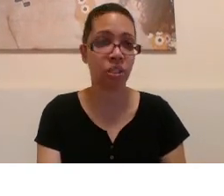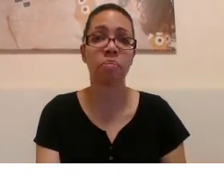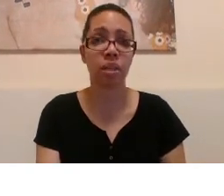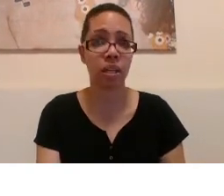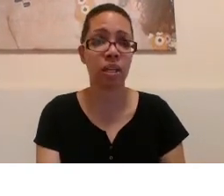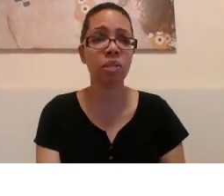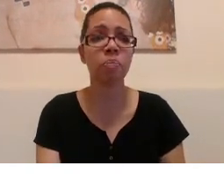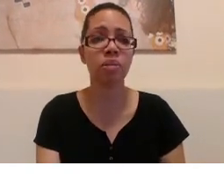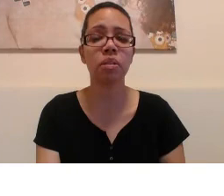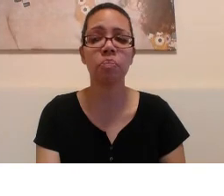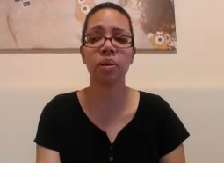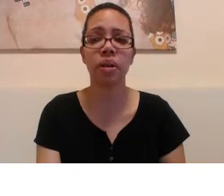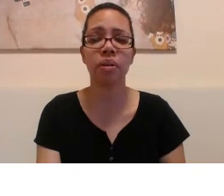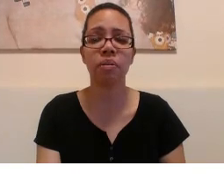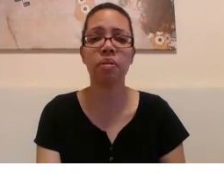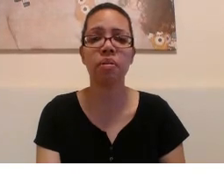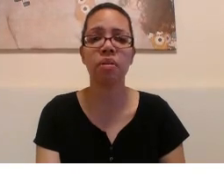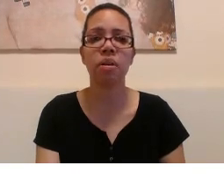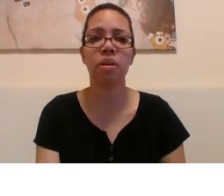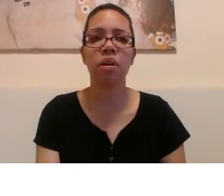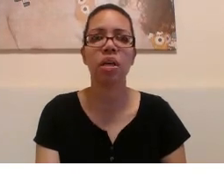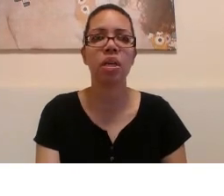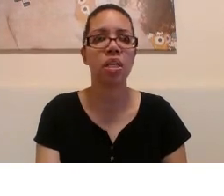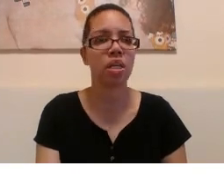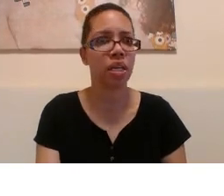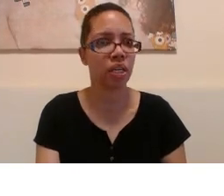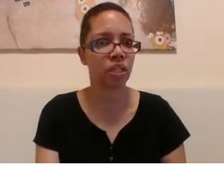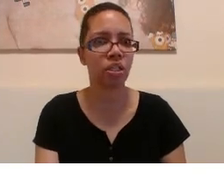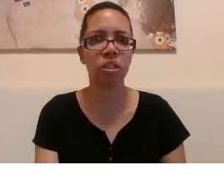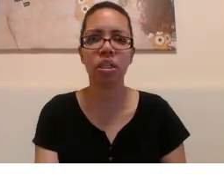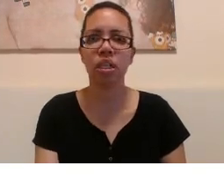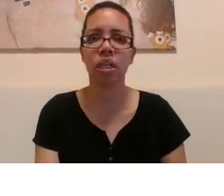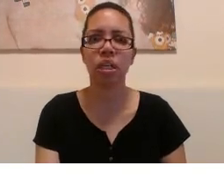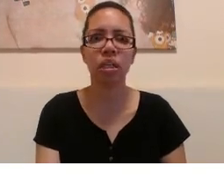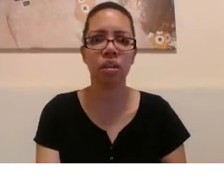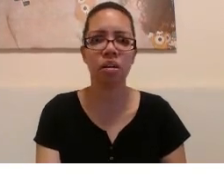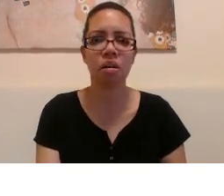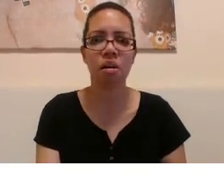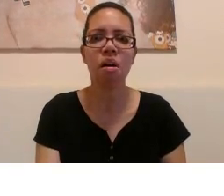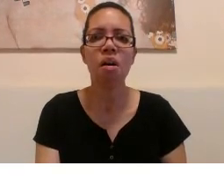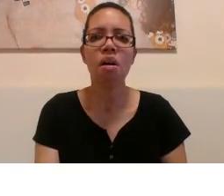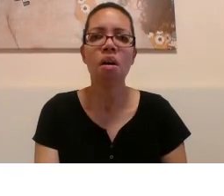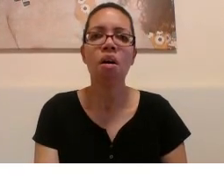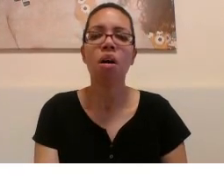Did you do something else, brown superhero? Yes, you did.